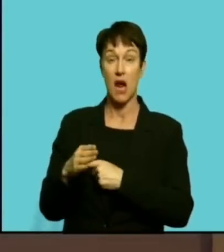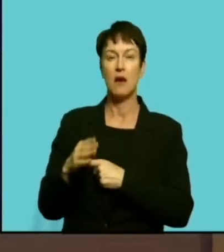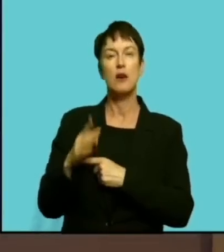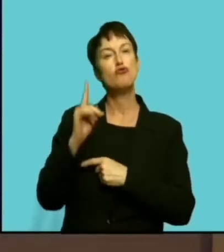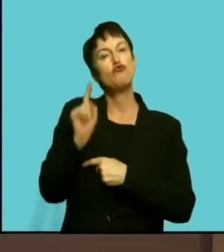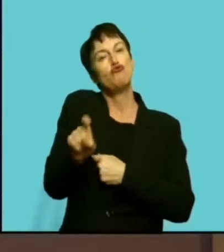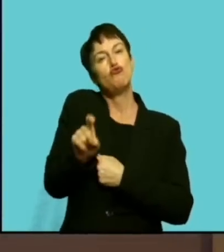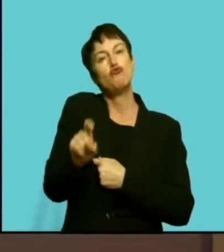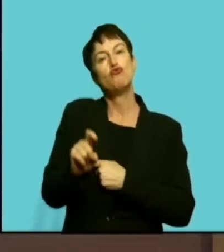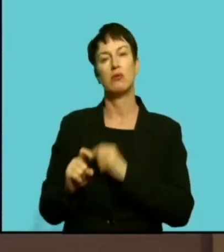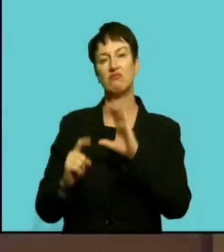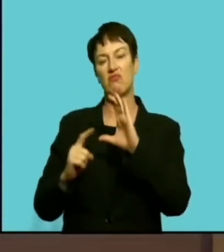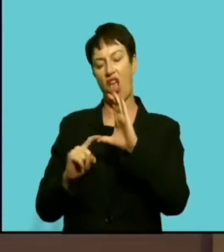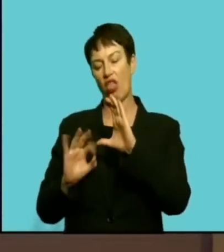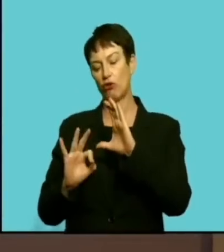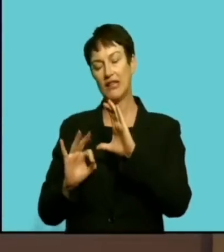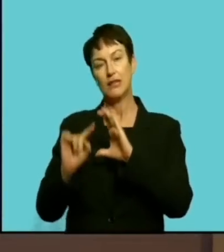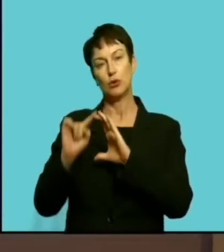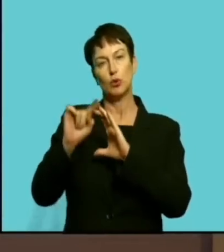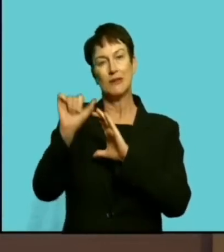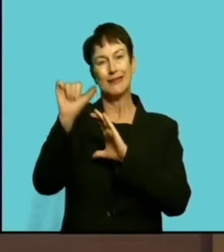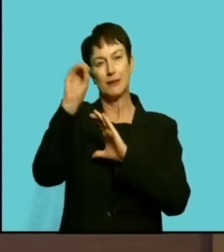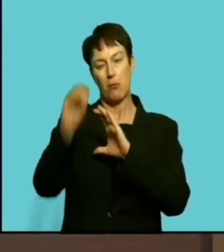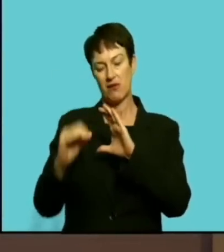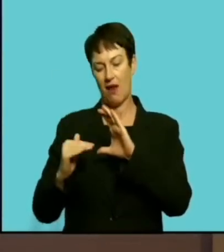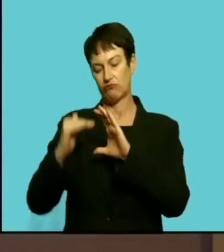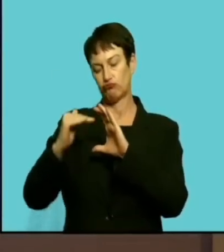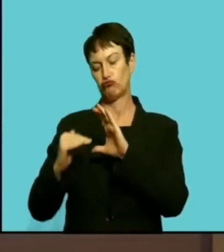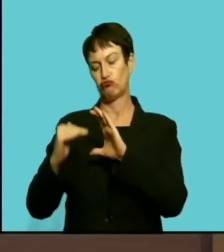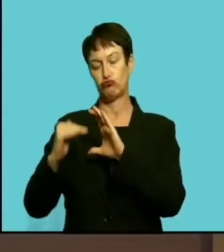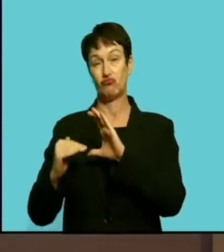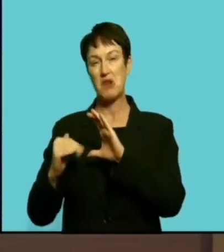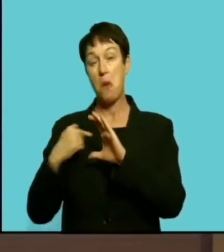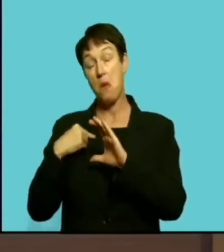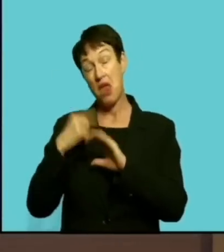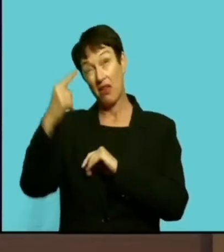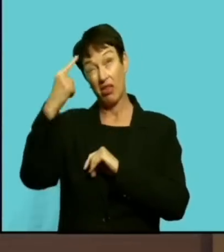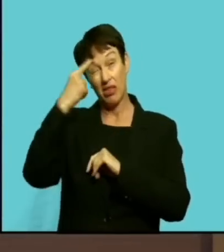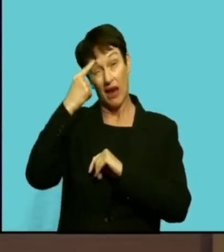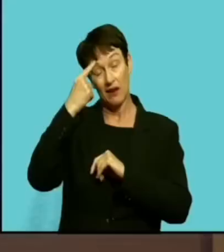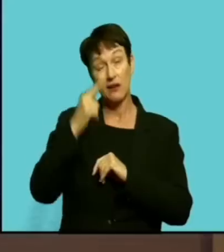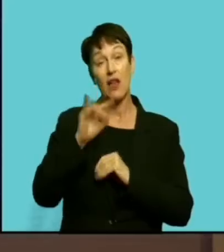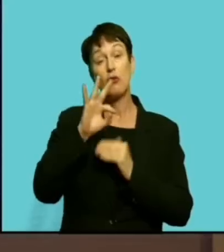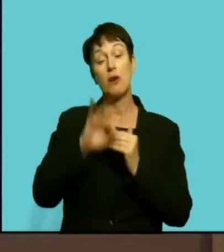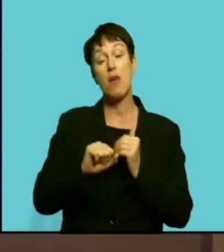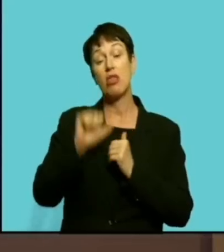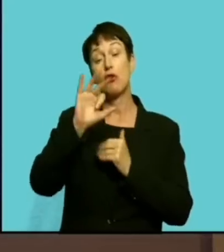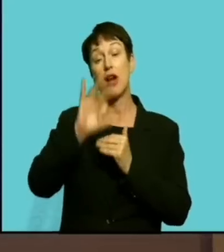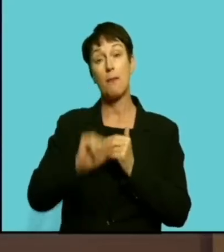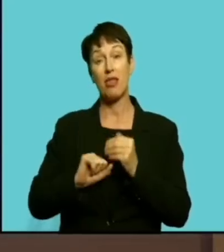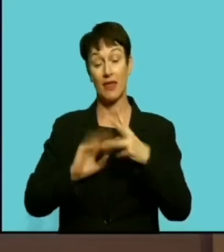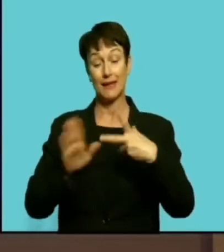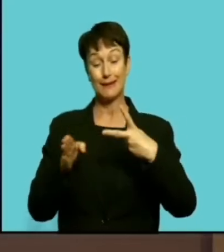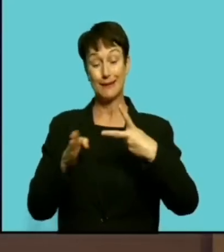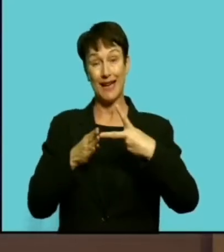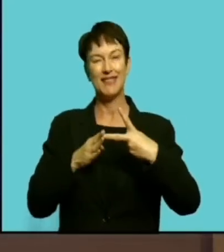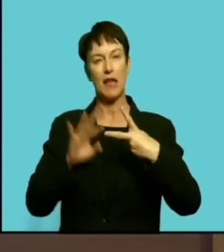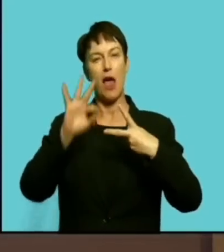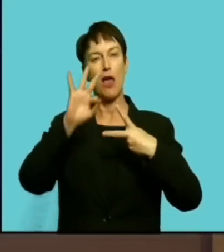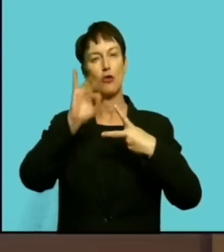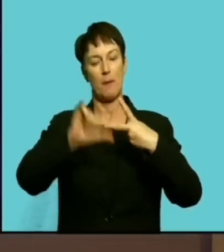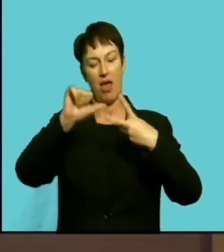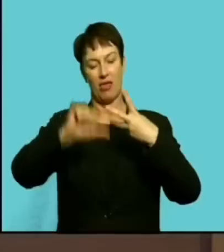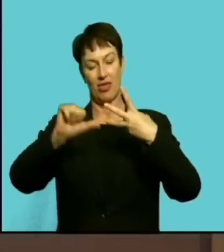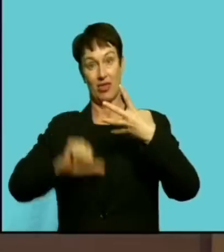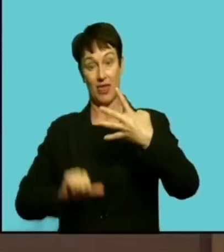inflation target band and is forecast to breach the target range in the second quarter. Headline inflation then